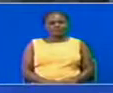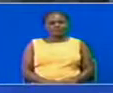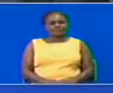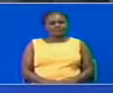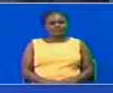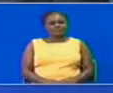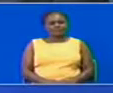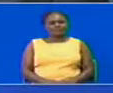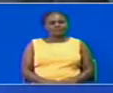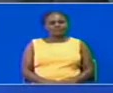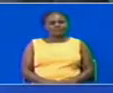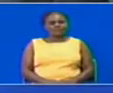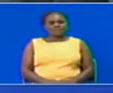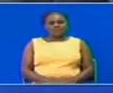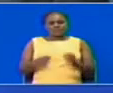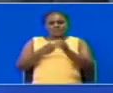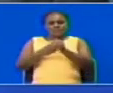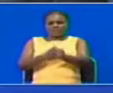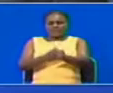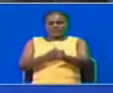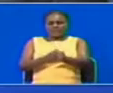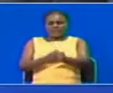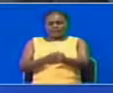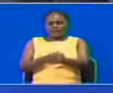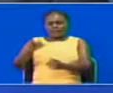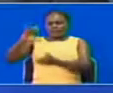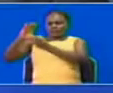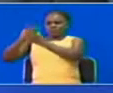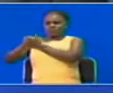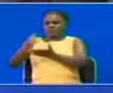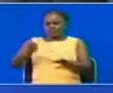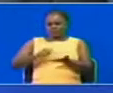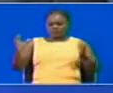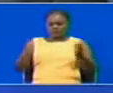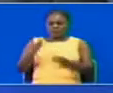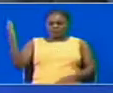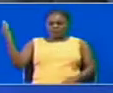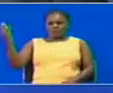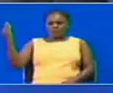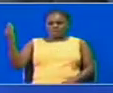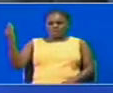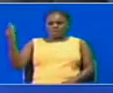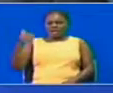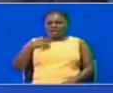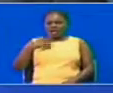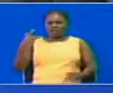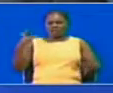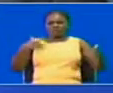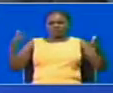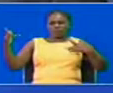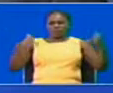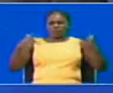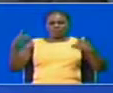All right, and the head of the Jubilee Party Secretariat, Raphael Tuju, said that in his address that there were some outstanding issues that they were